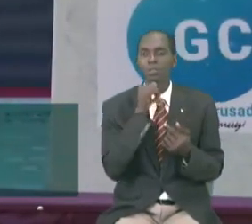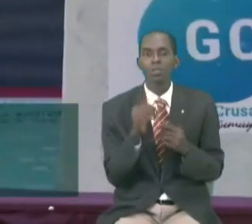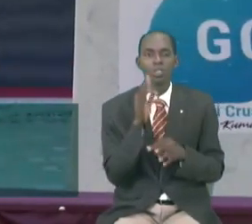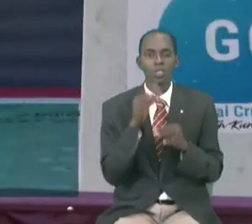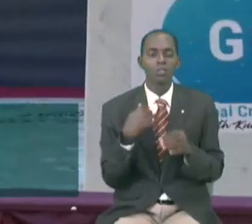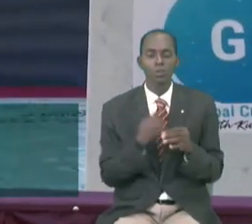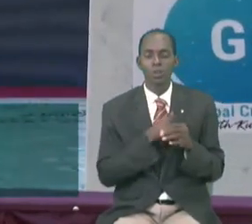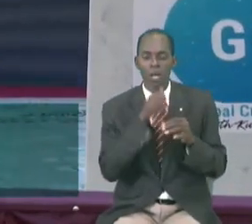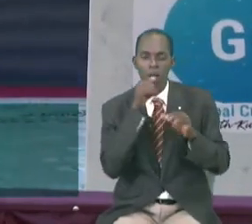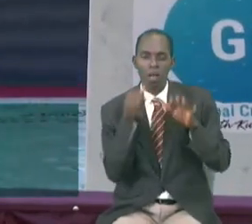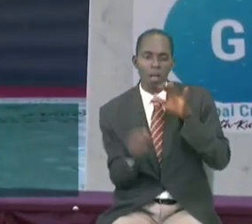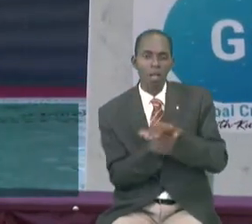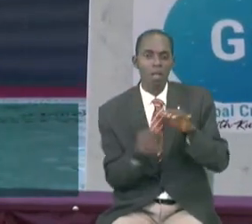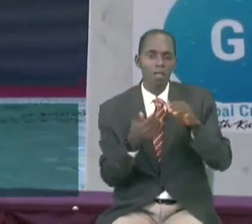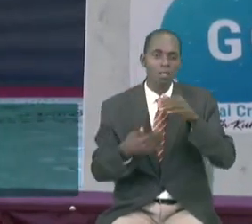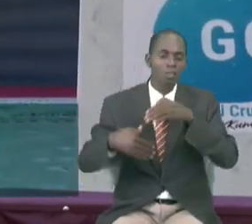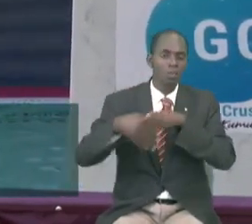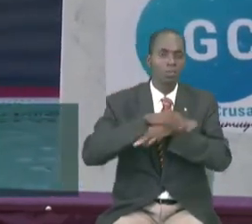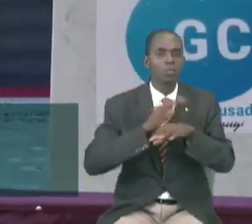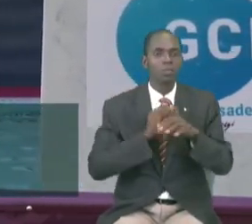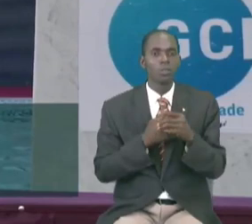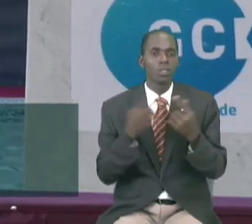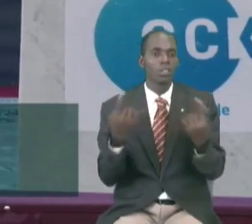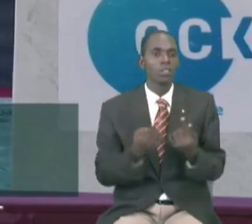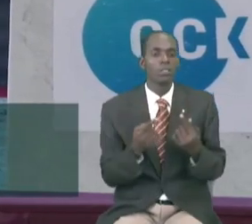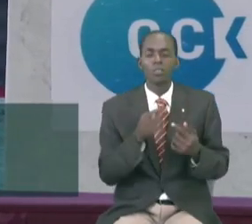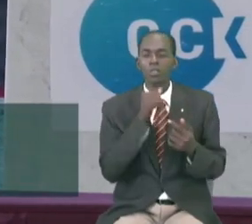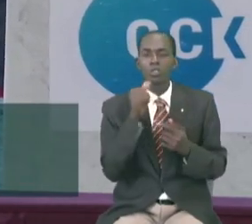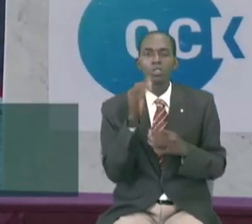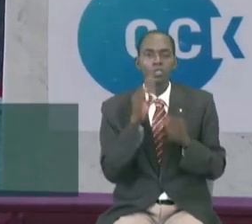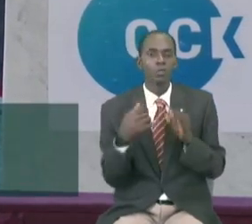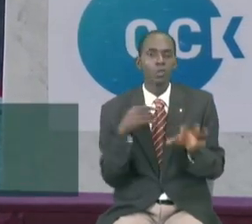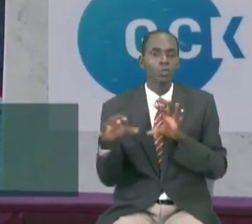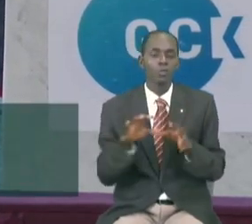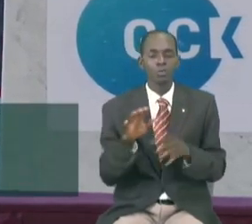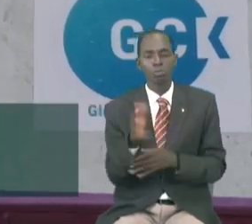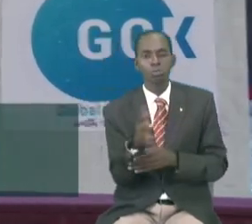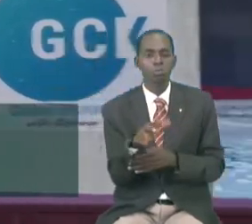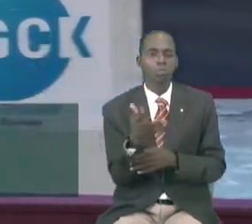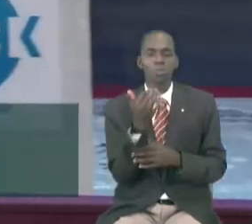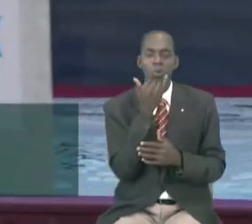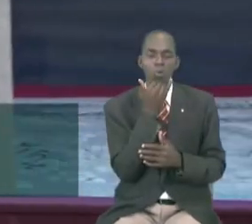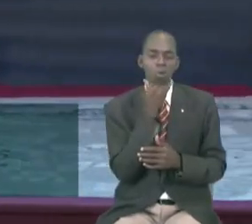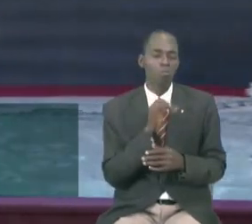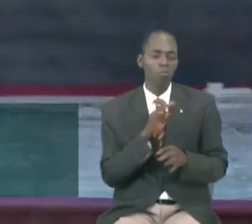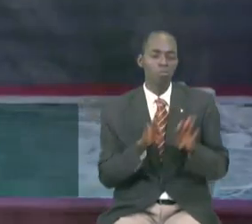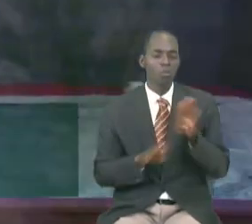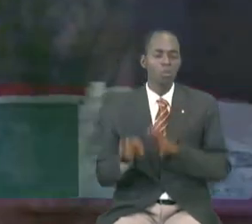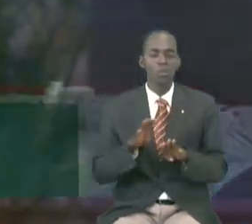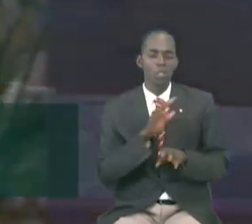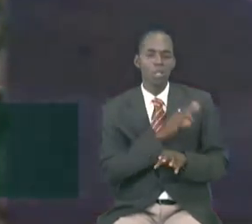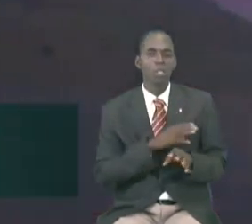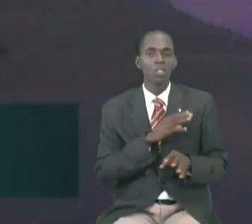when we're in Rome, we do as the Romans. When we come back to Jerusalem, we do as the people of Jerusalem. Not when we